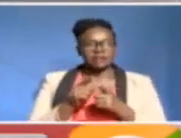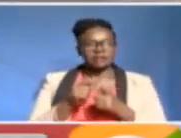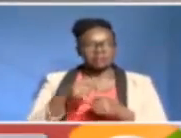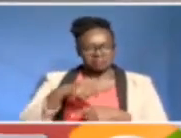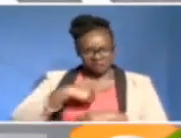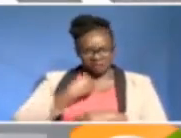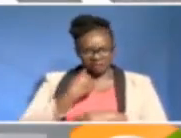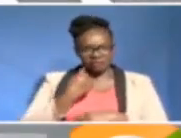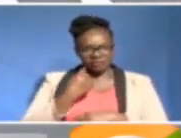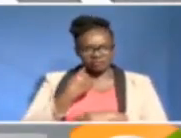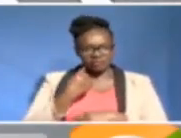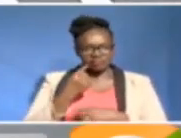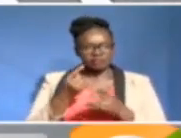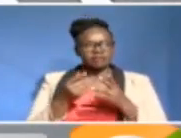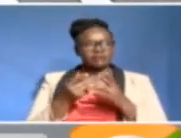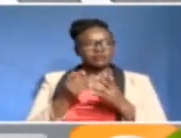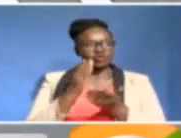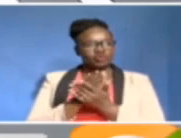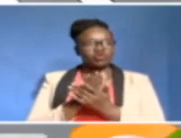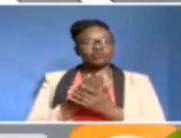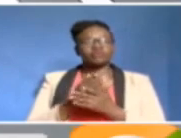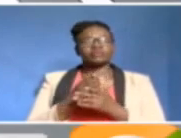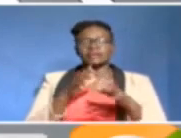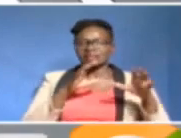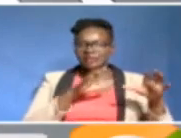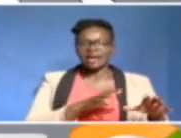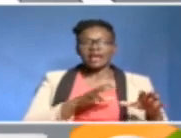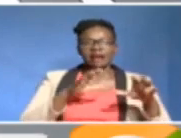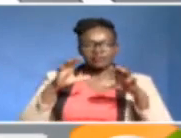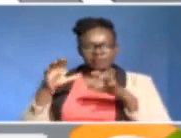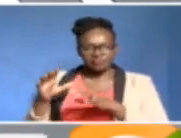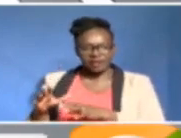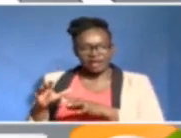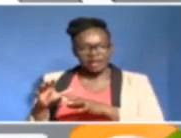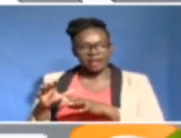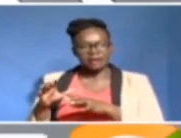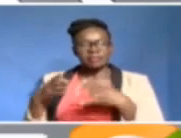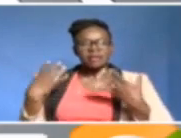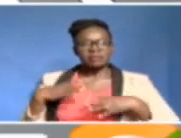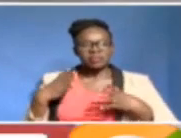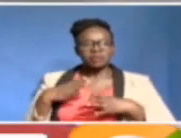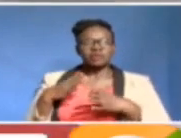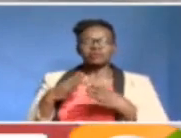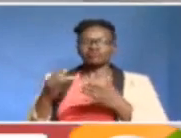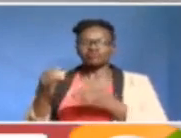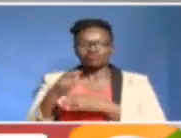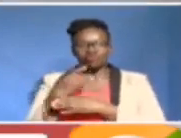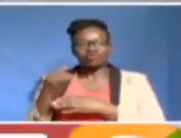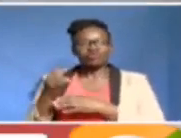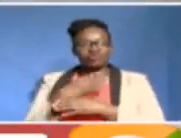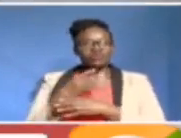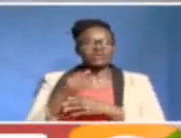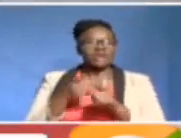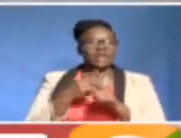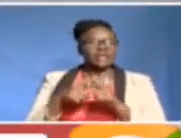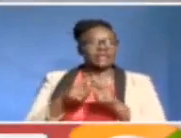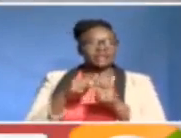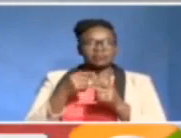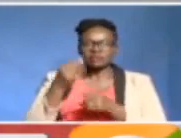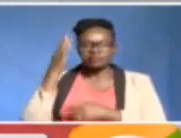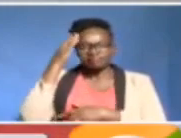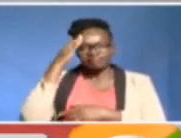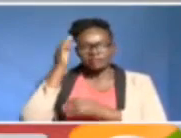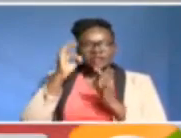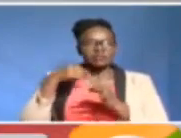up, I suffered a lot of rejection. So it built up. Like, I was like, if I have to be whoever I want to be in future, I have